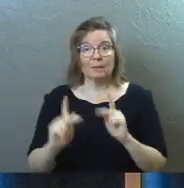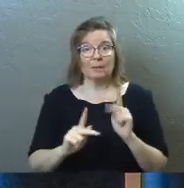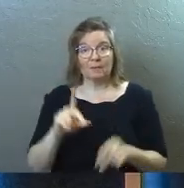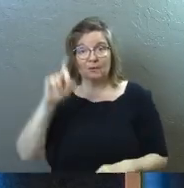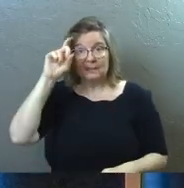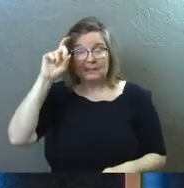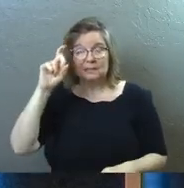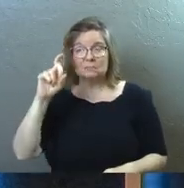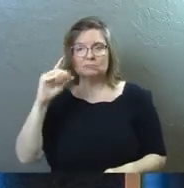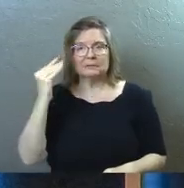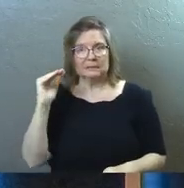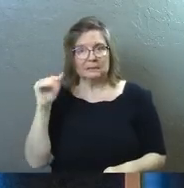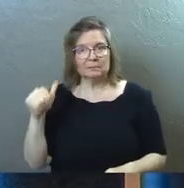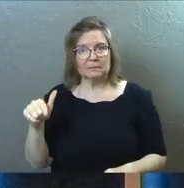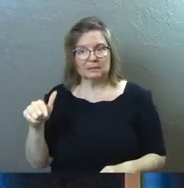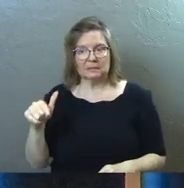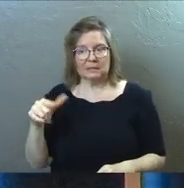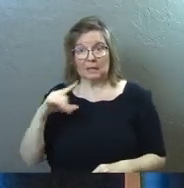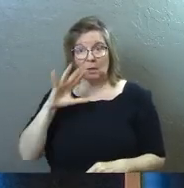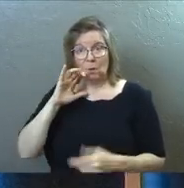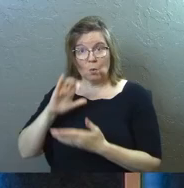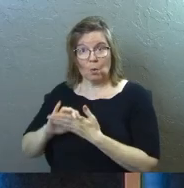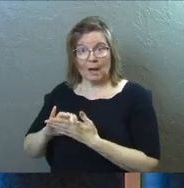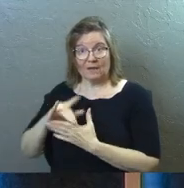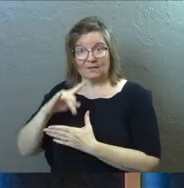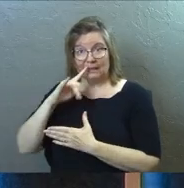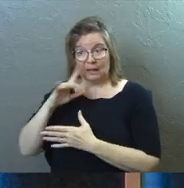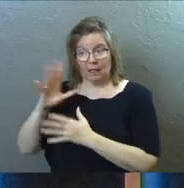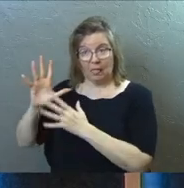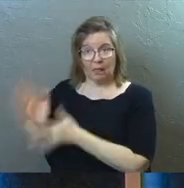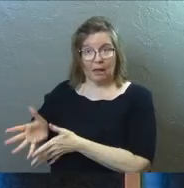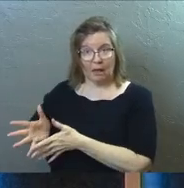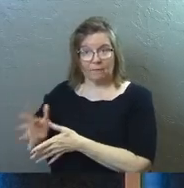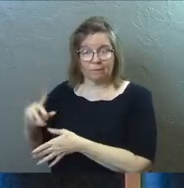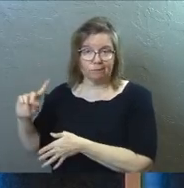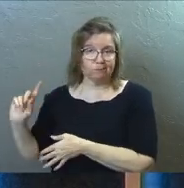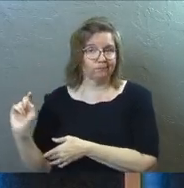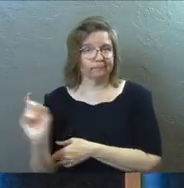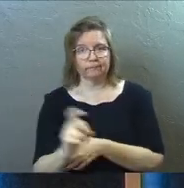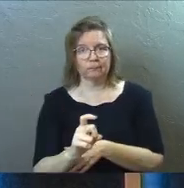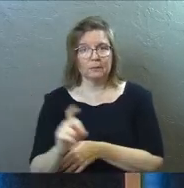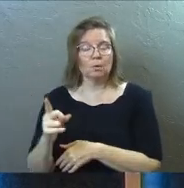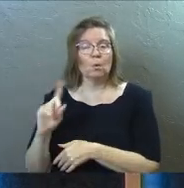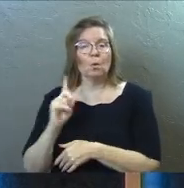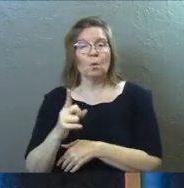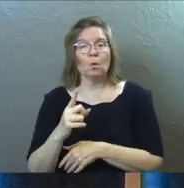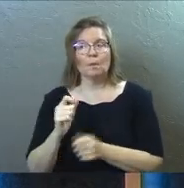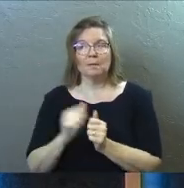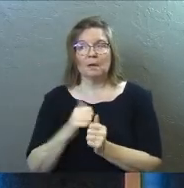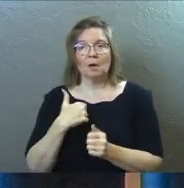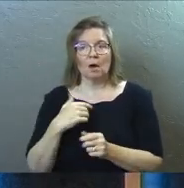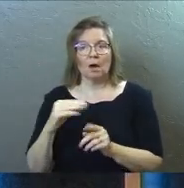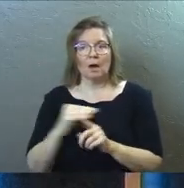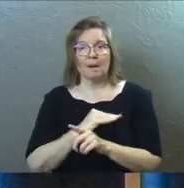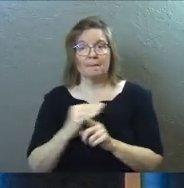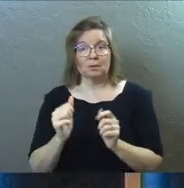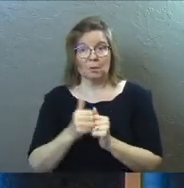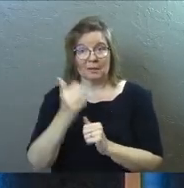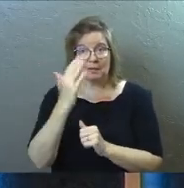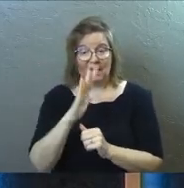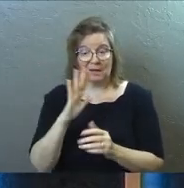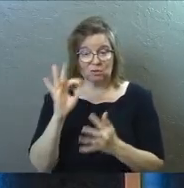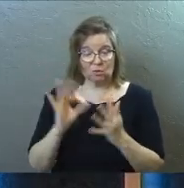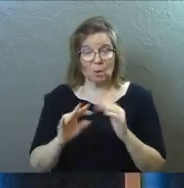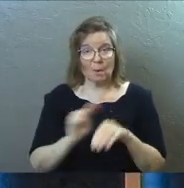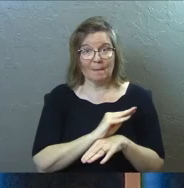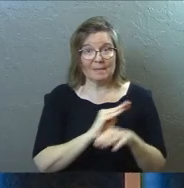Egypt. It appears that he abandoned his wife, Zipporah, and his kids so that he could go and be on mission with God. He